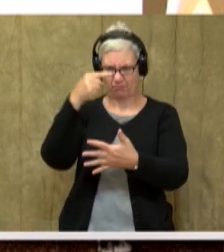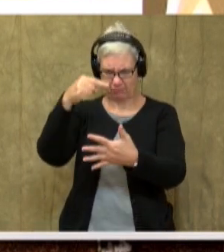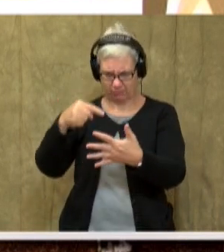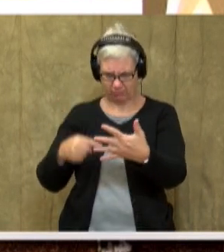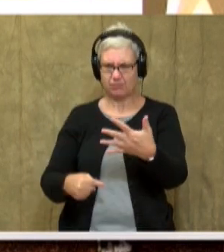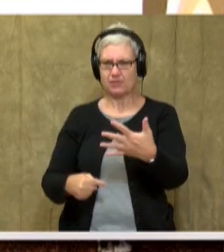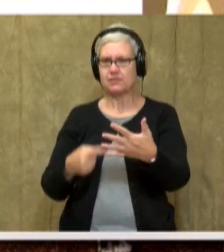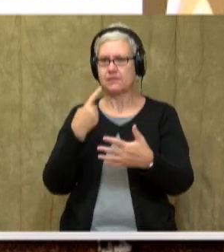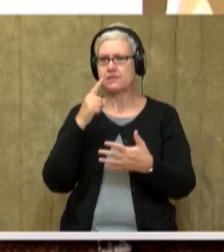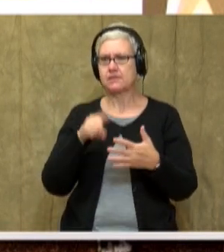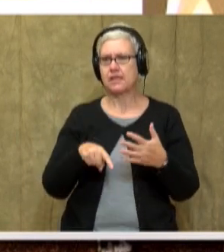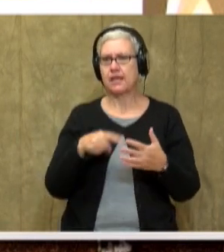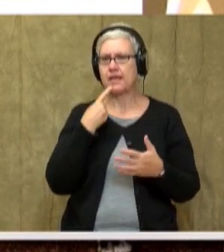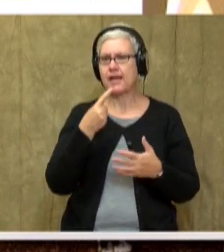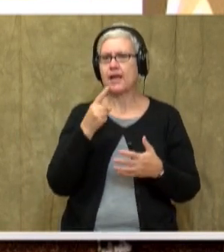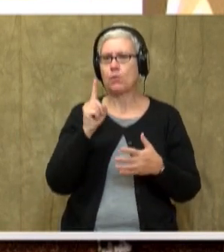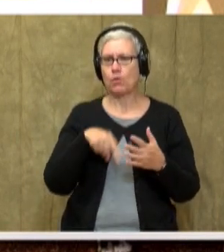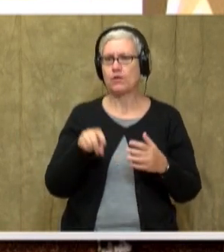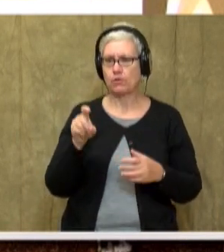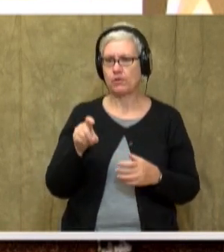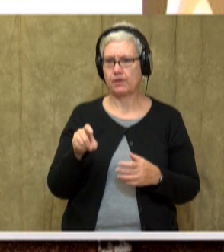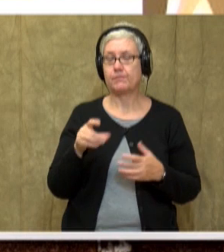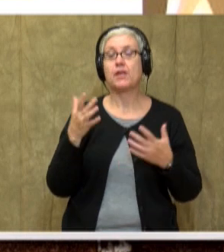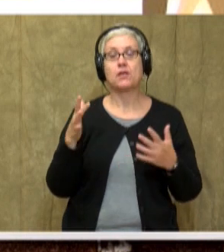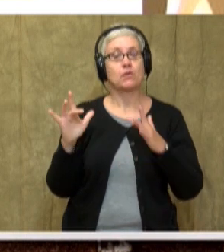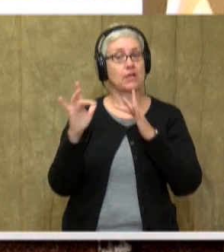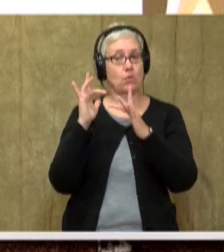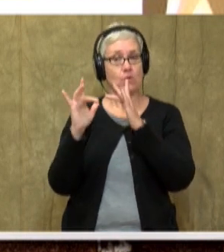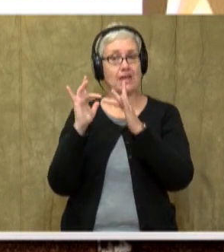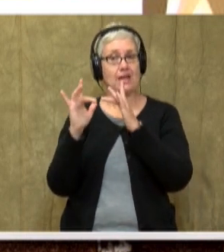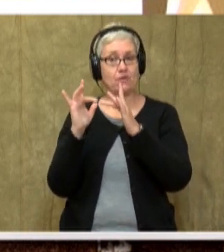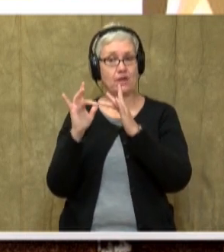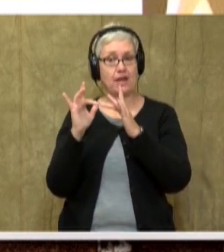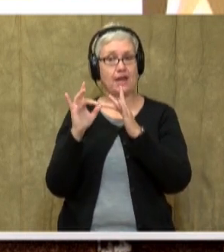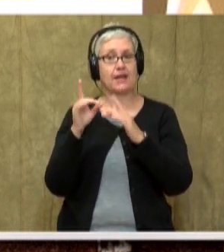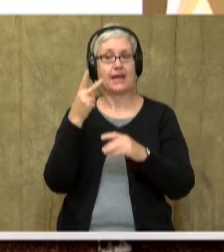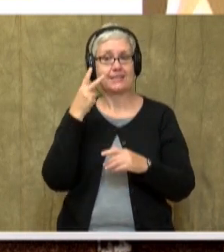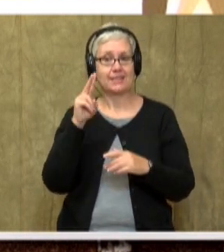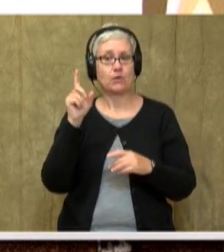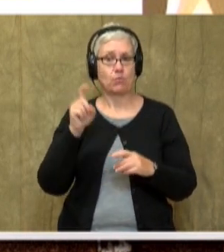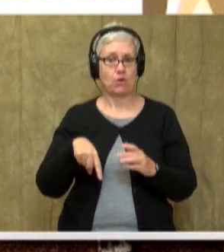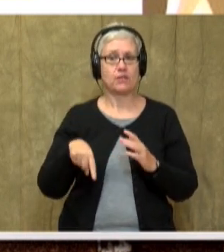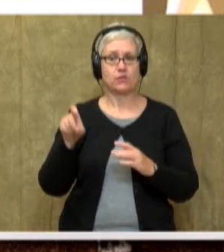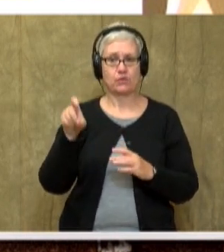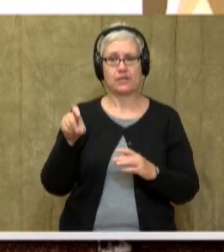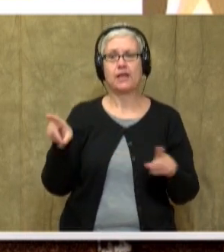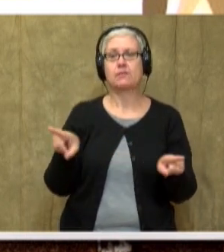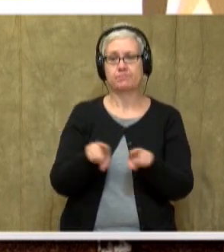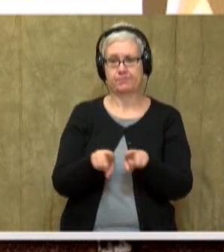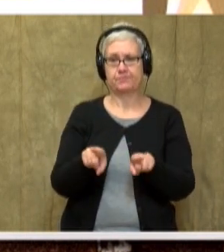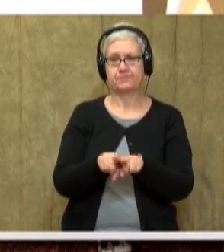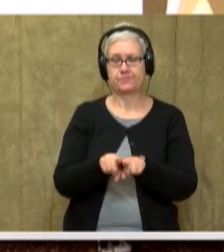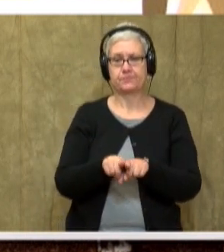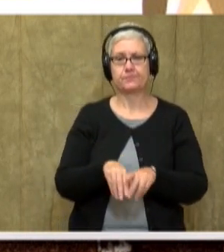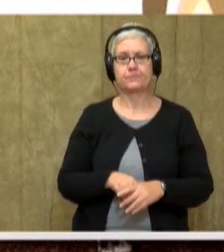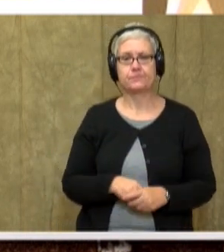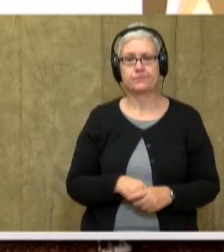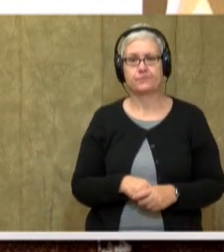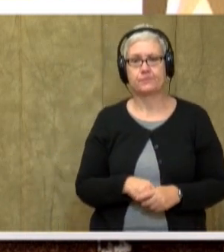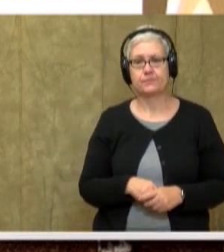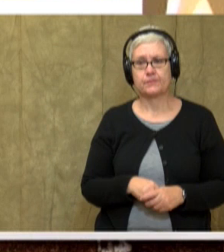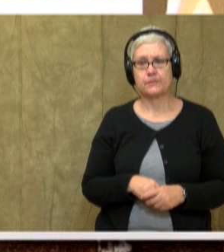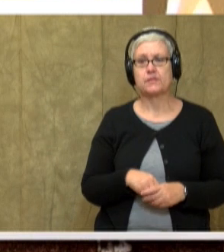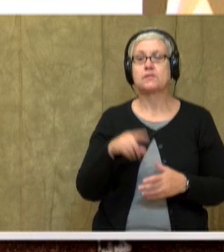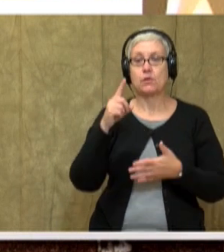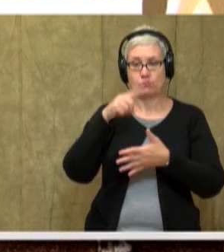in the mail, but you can also view these online as well to see what you'll need to be prepared for class. So make sure you check